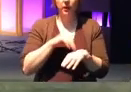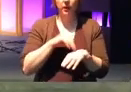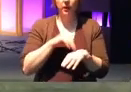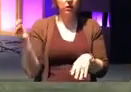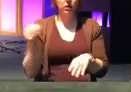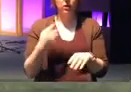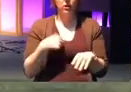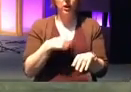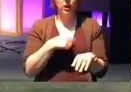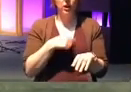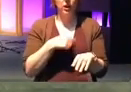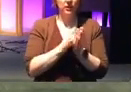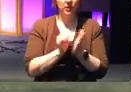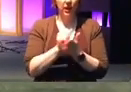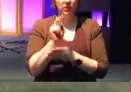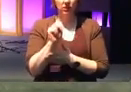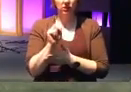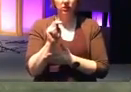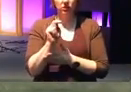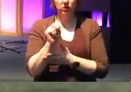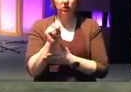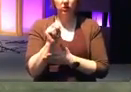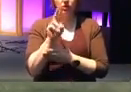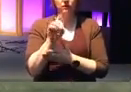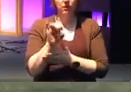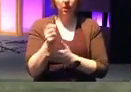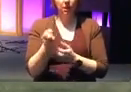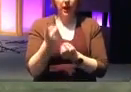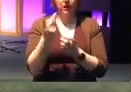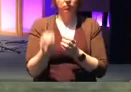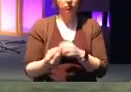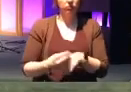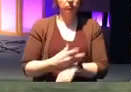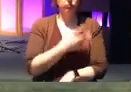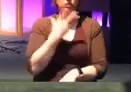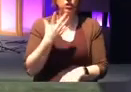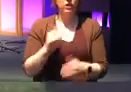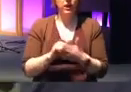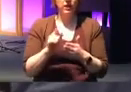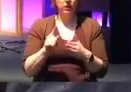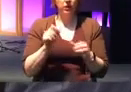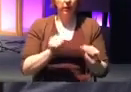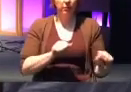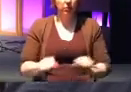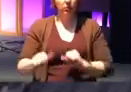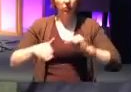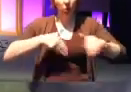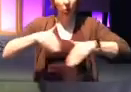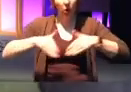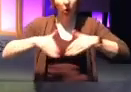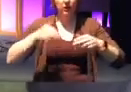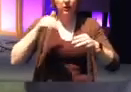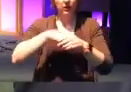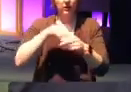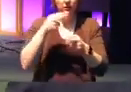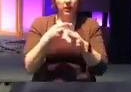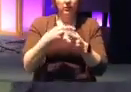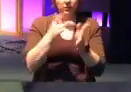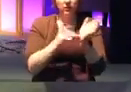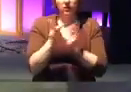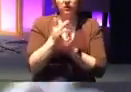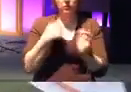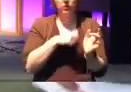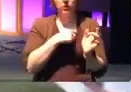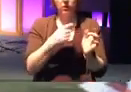asking, Lord, that nerves come back to life. We're praying, Lord, that he would walk in the name of Jesus. And Lord,